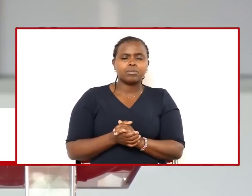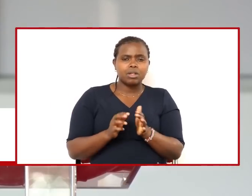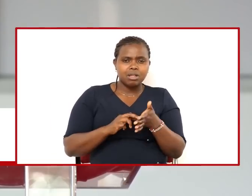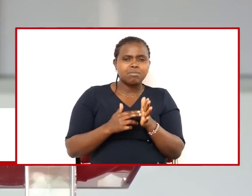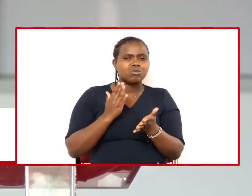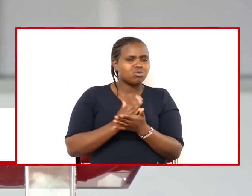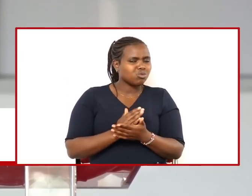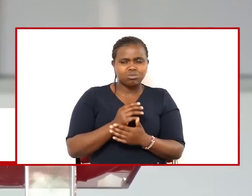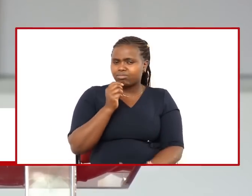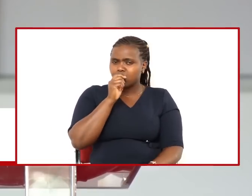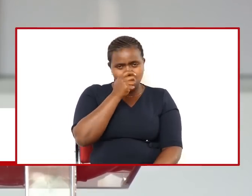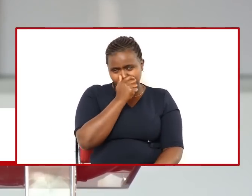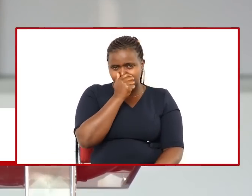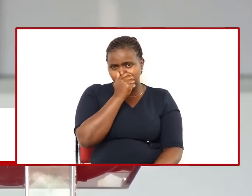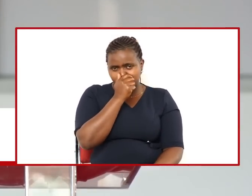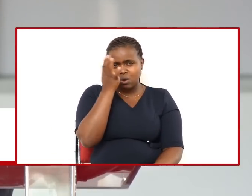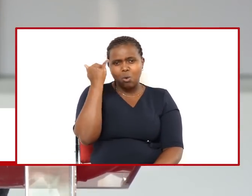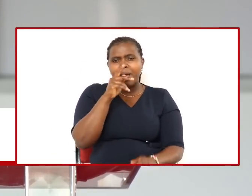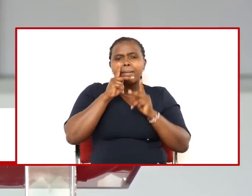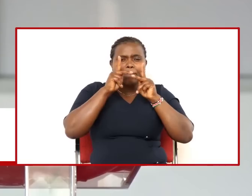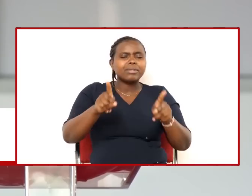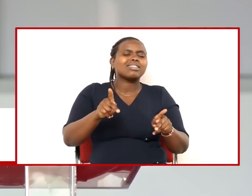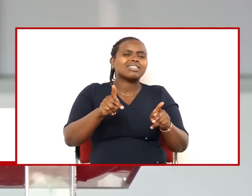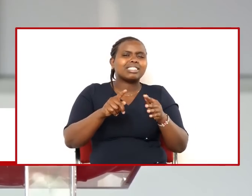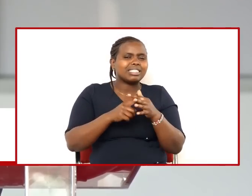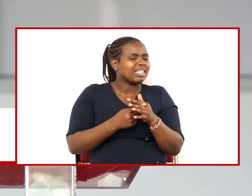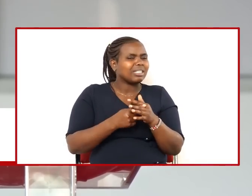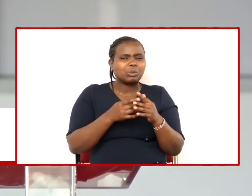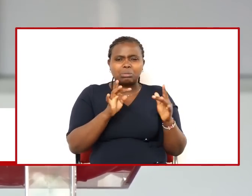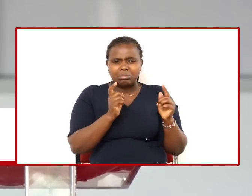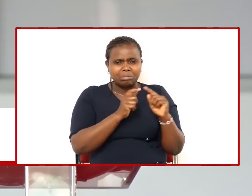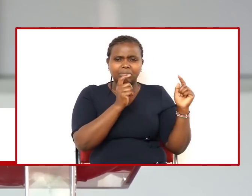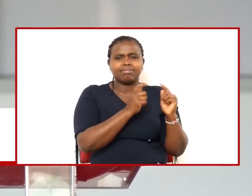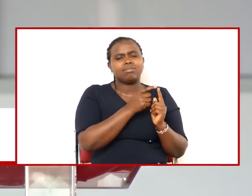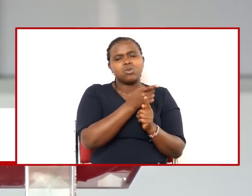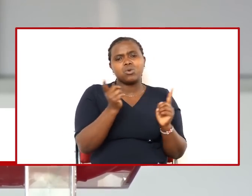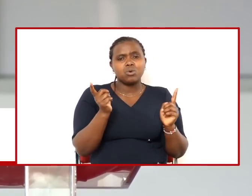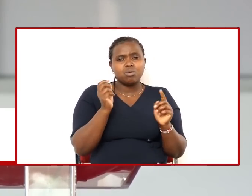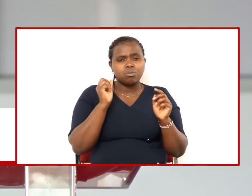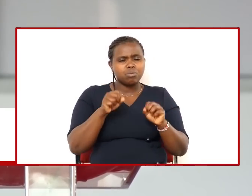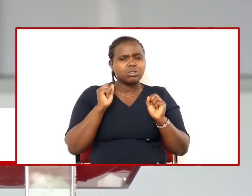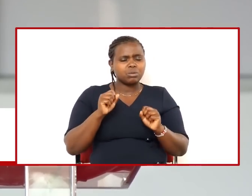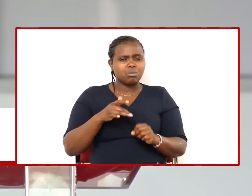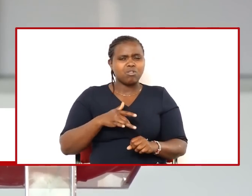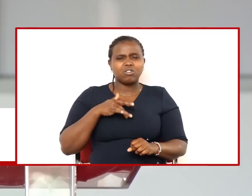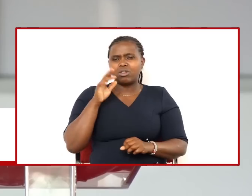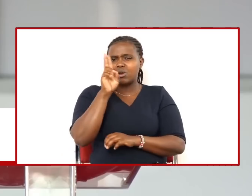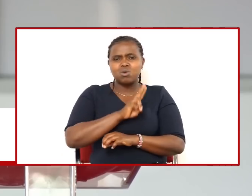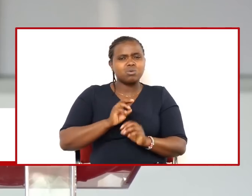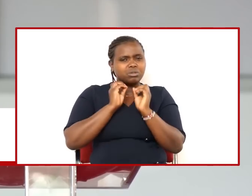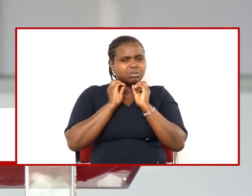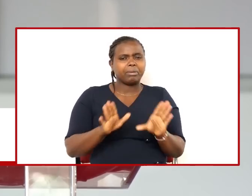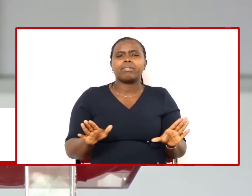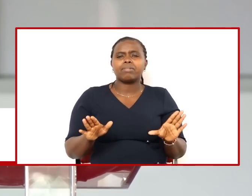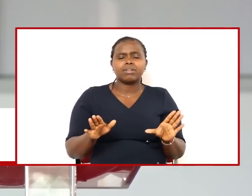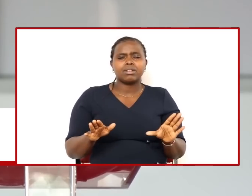whereby your regret, guilt, and loss of peace may stack the guilty part of us that we can feel useless,